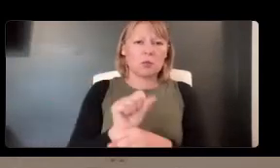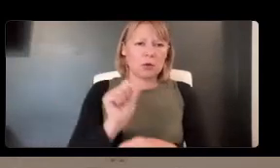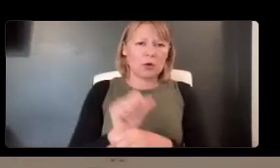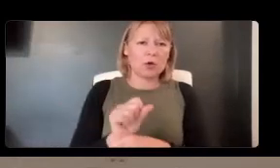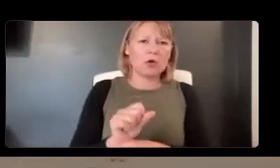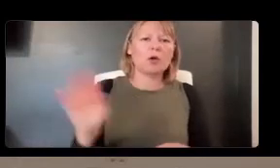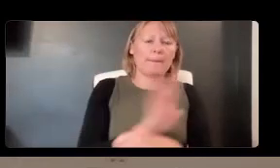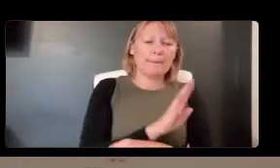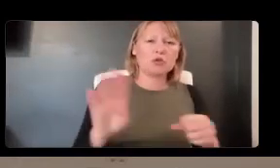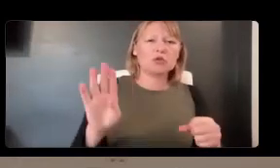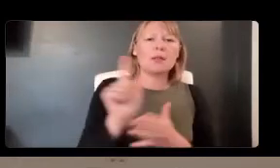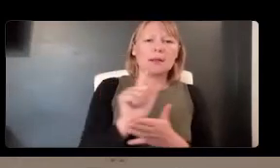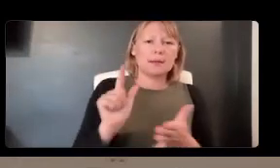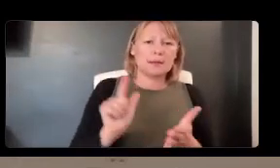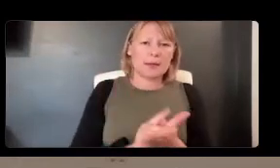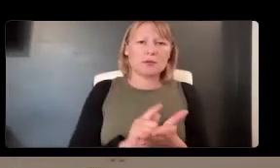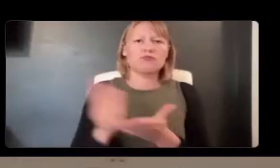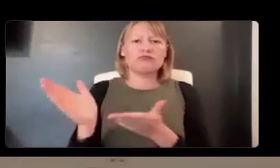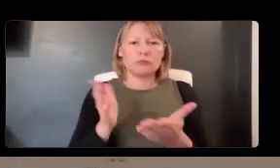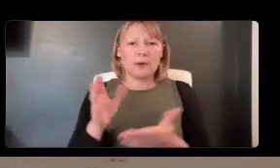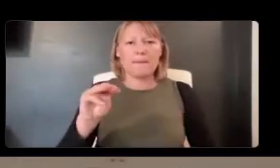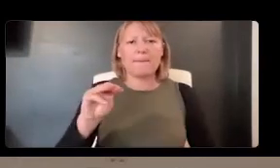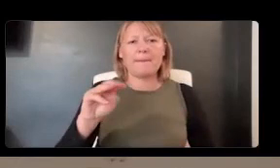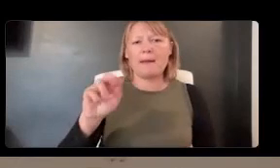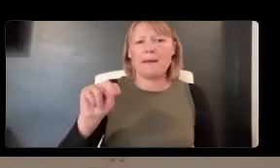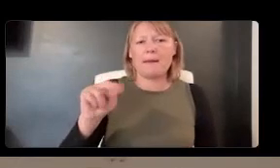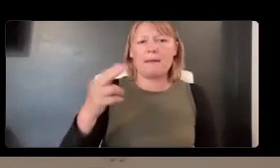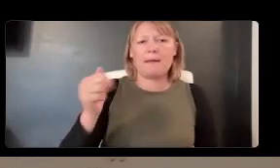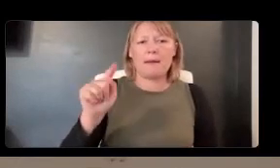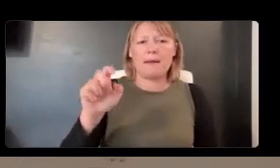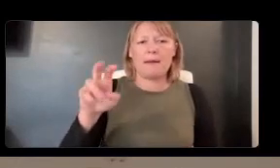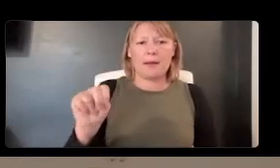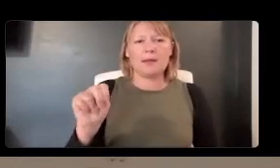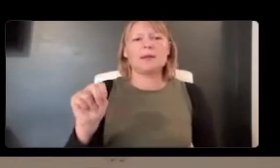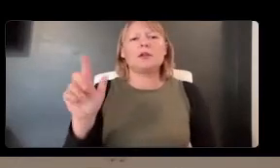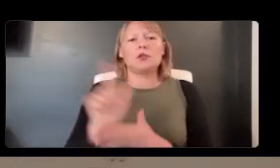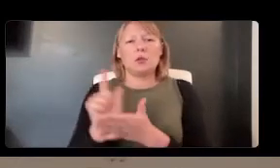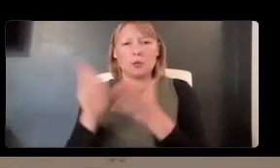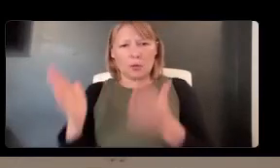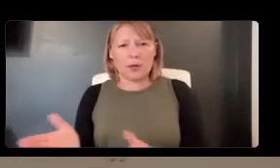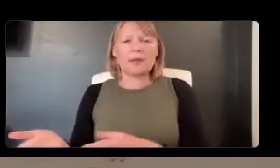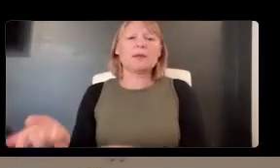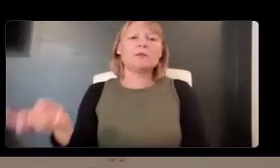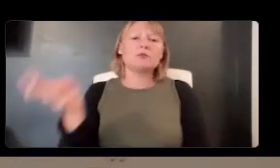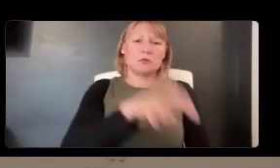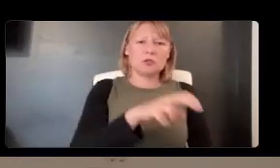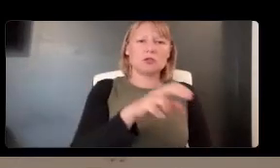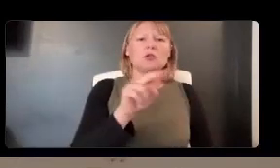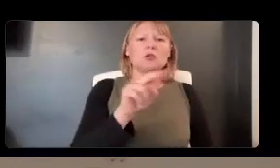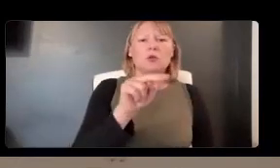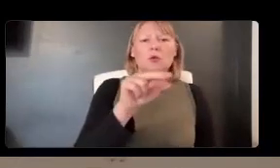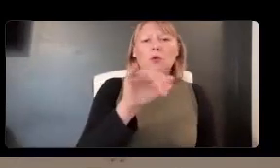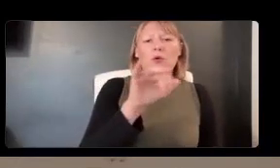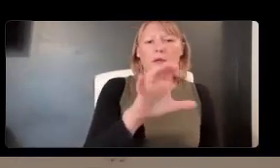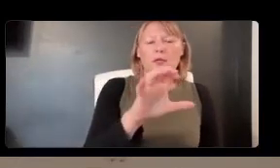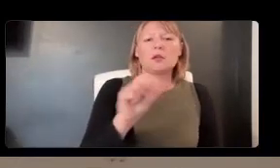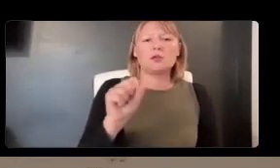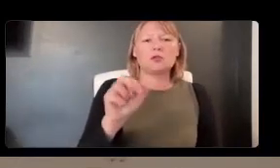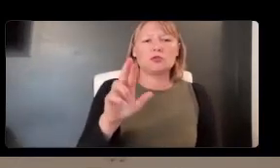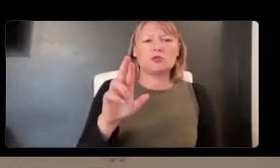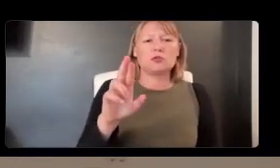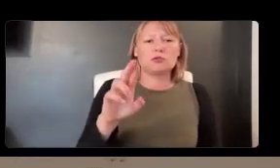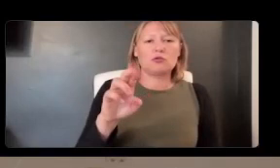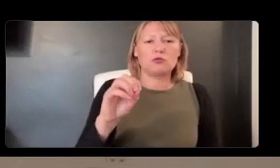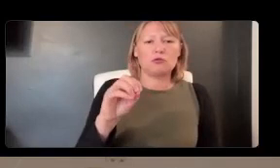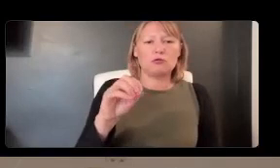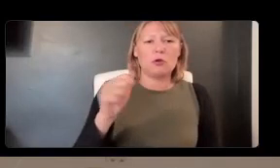litigation associate at a Manhattan law firm before serving as a court attorney in the New York County Surrogates Court. More